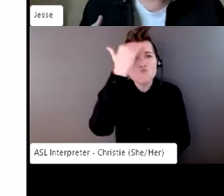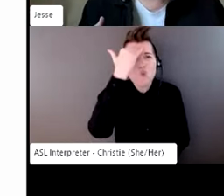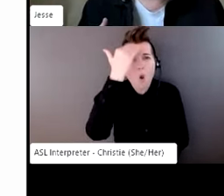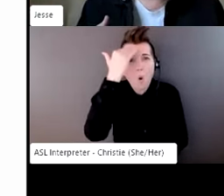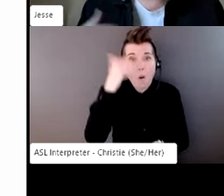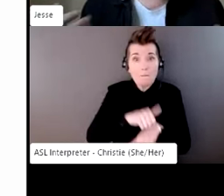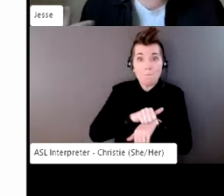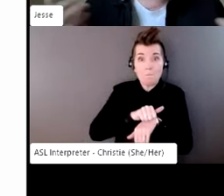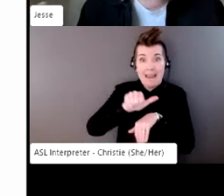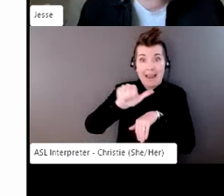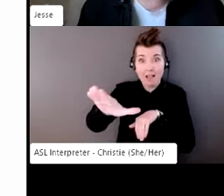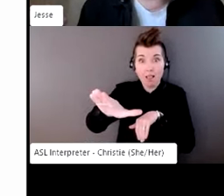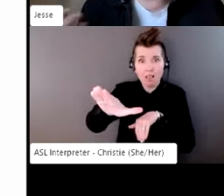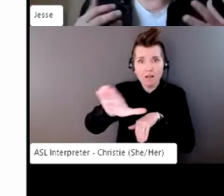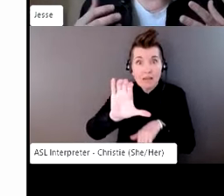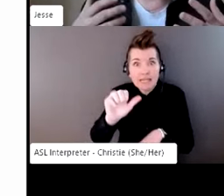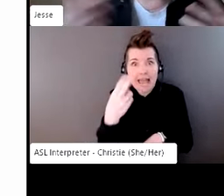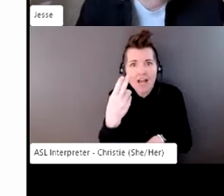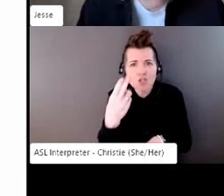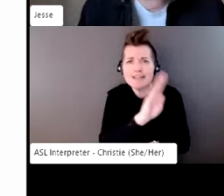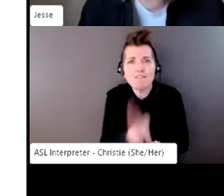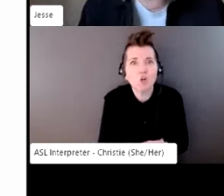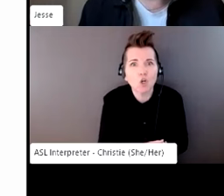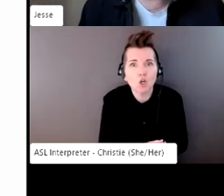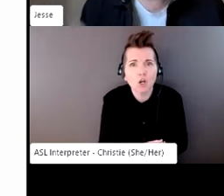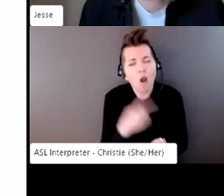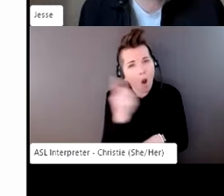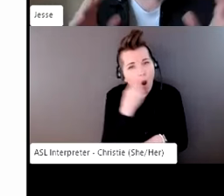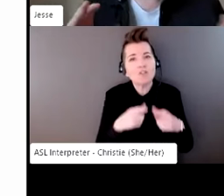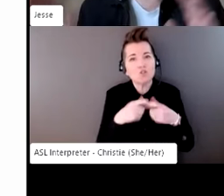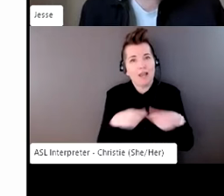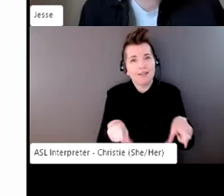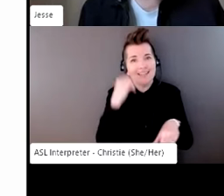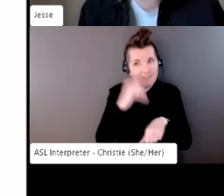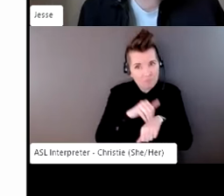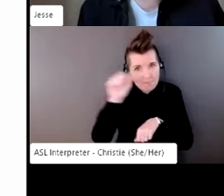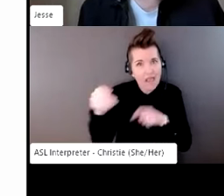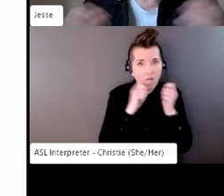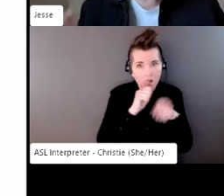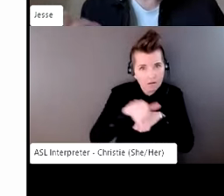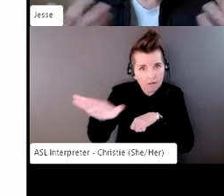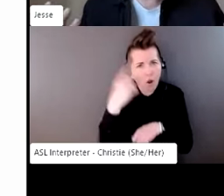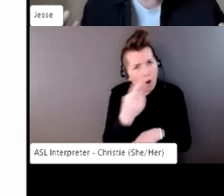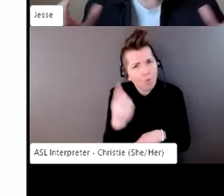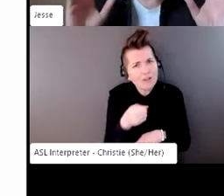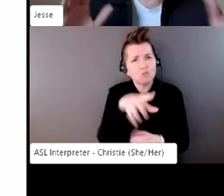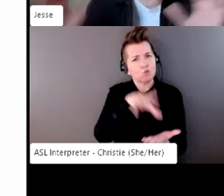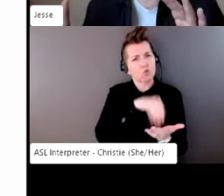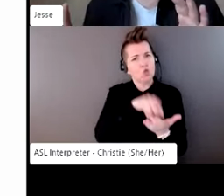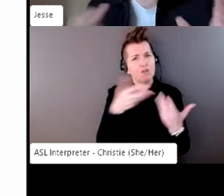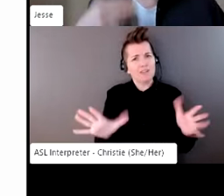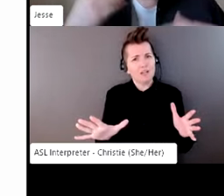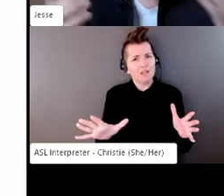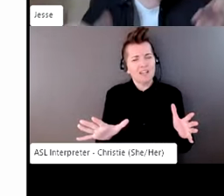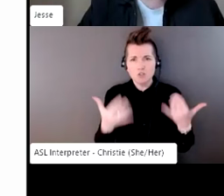of element of opportunity that you just don't want to leave open for people. This is the same thing. So it might seem strange, but once you